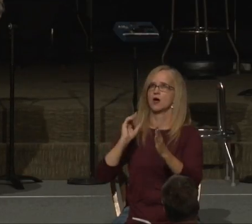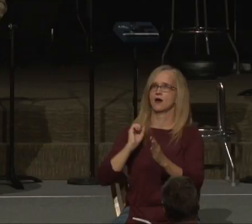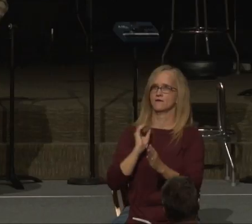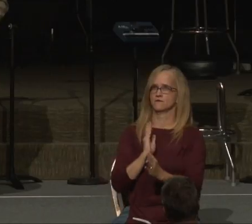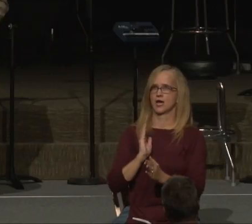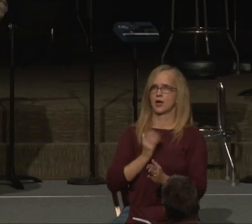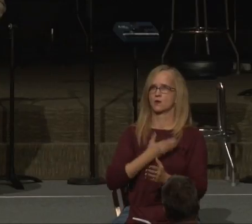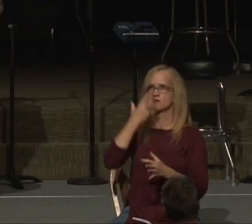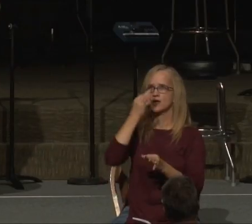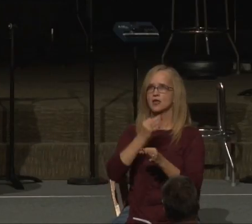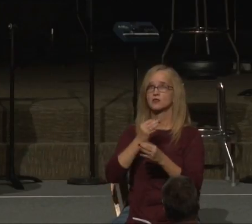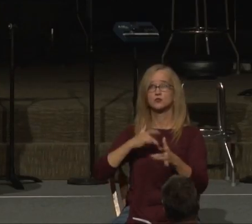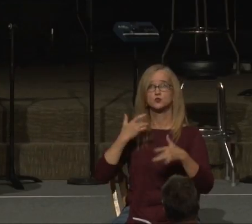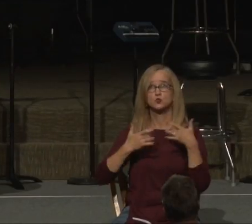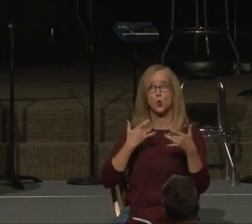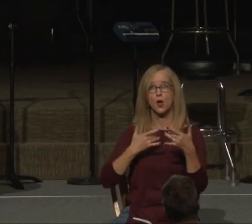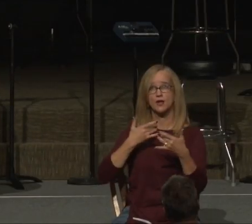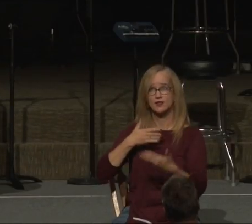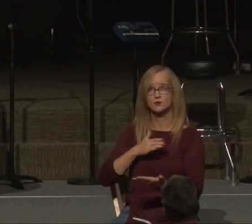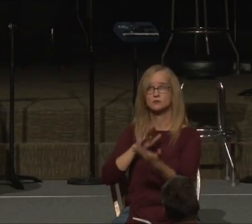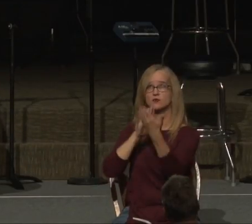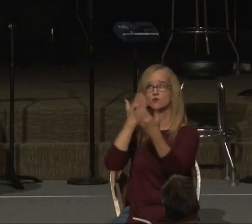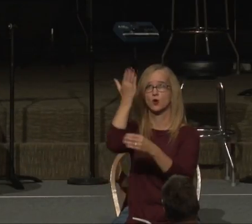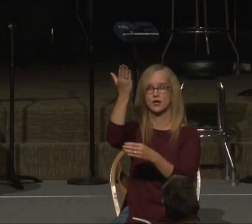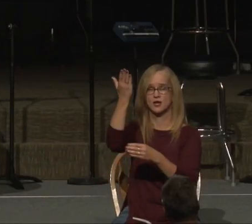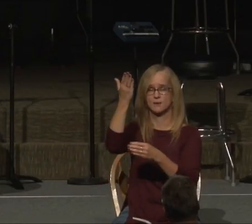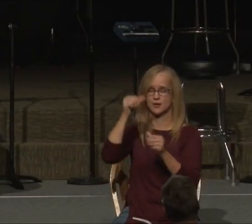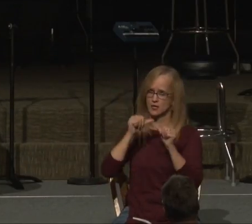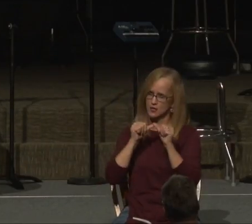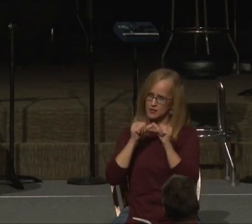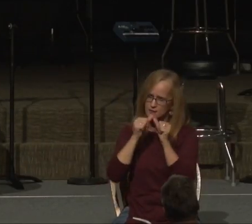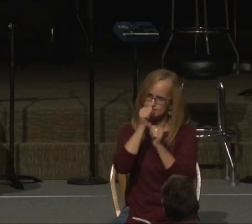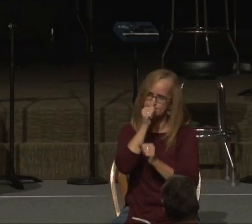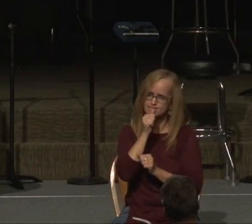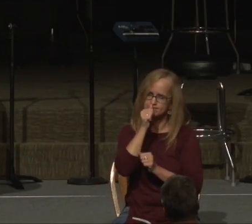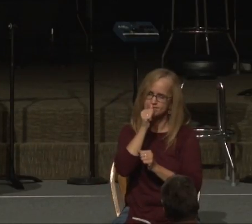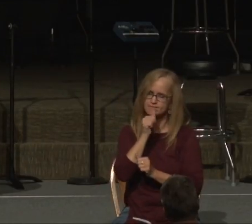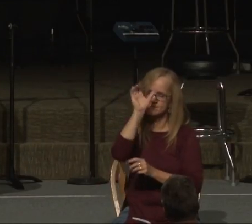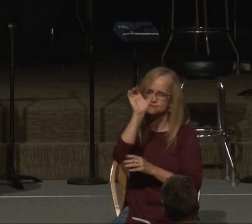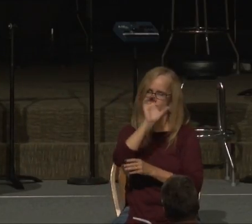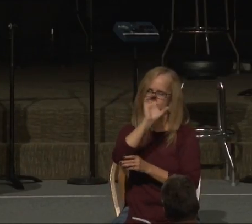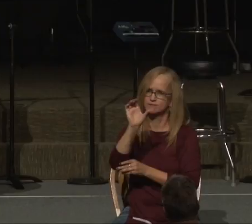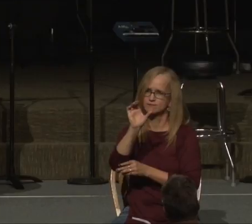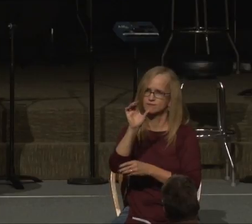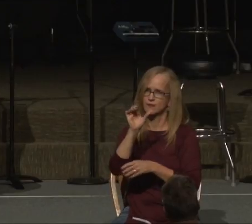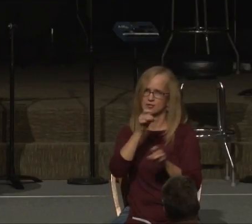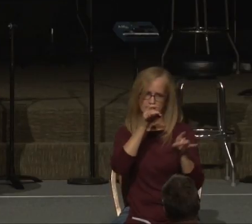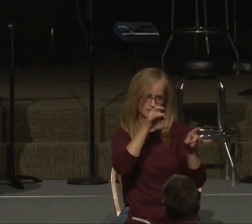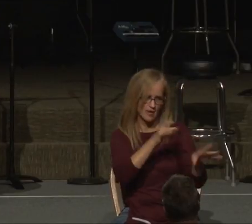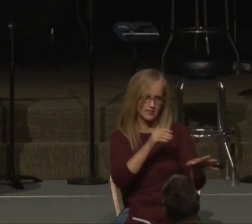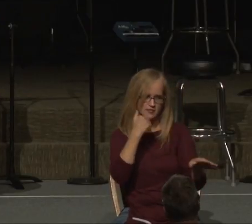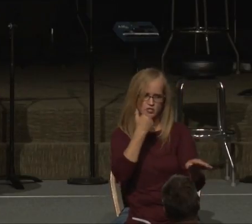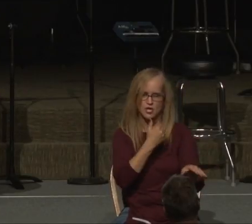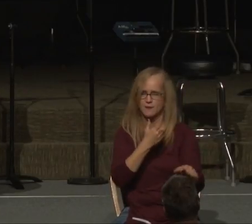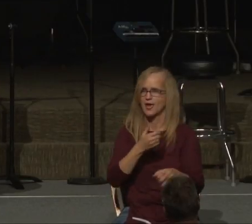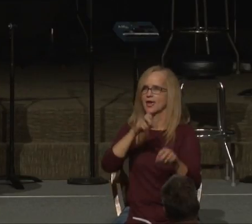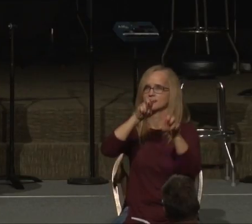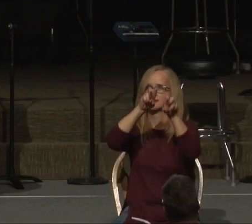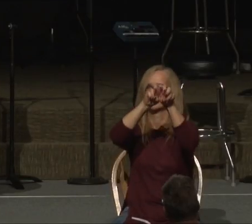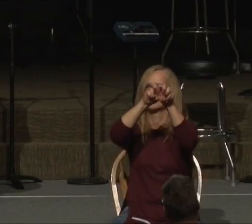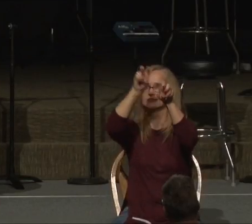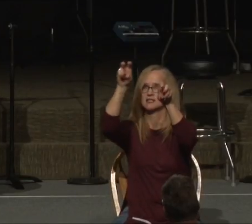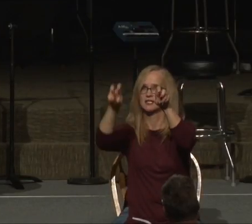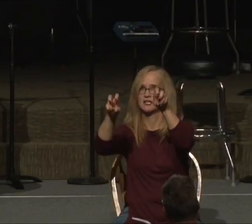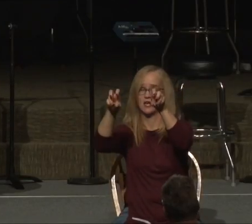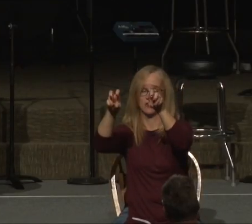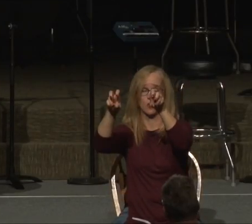joy that was set before him endured the cross, despising the shame, and is seated at the right hand